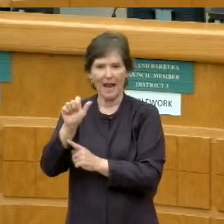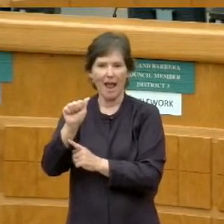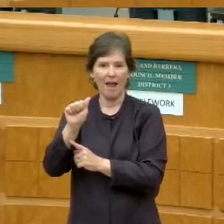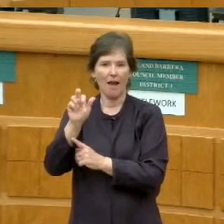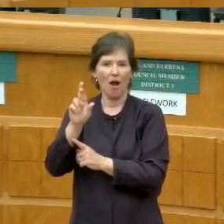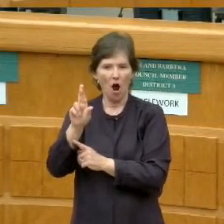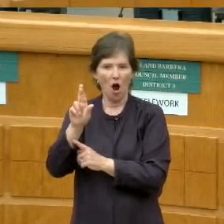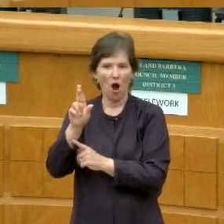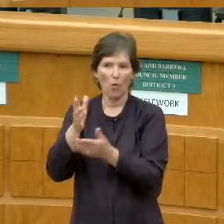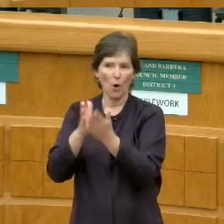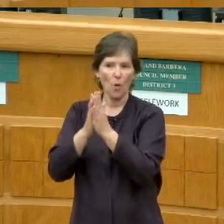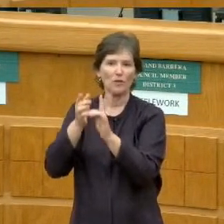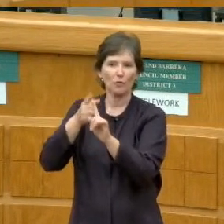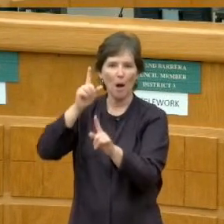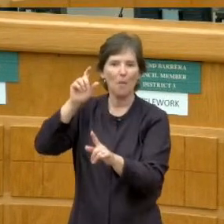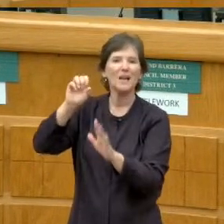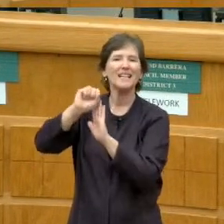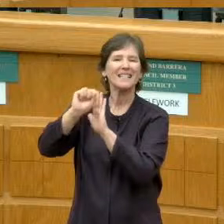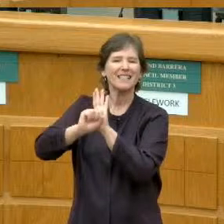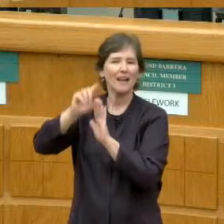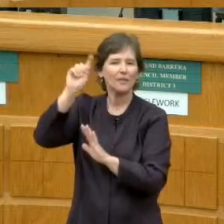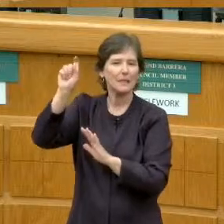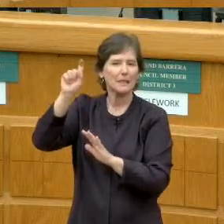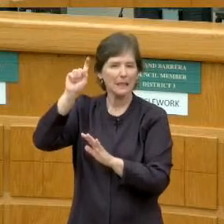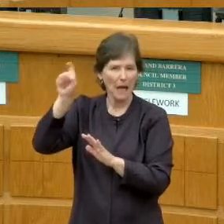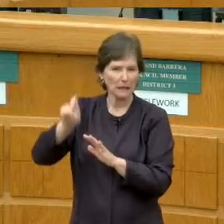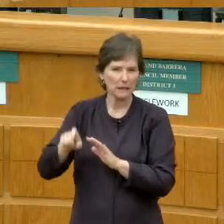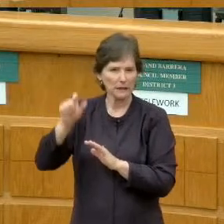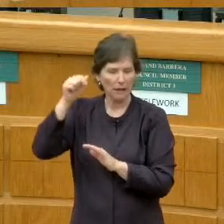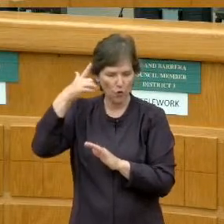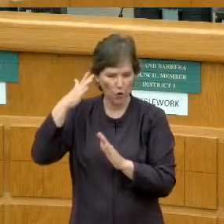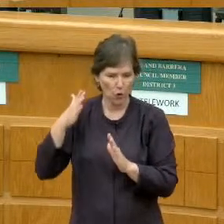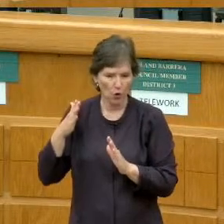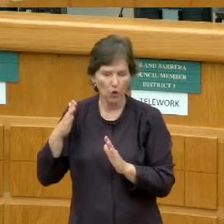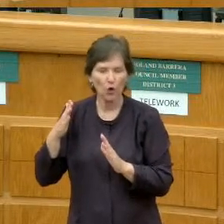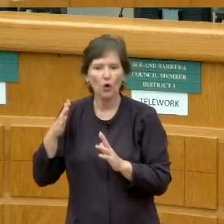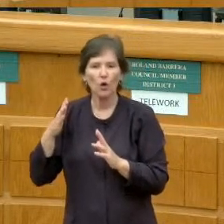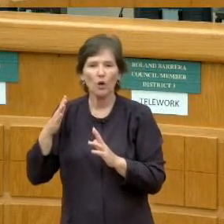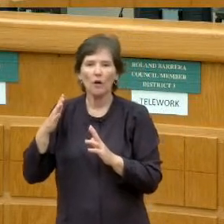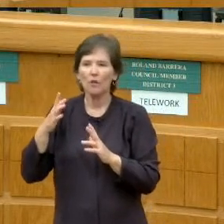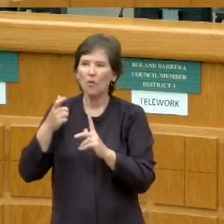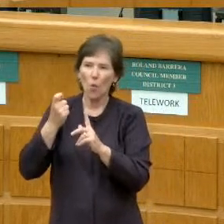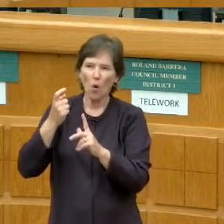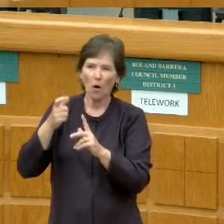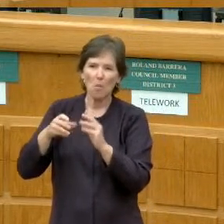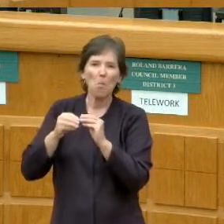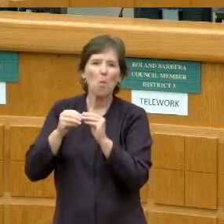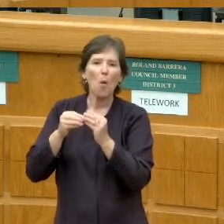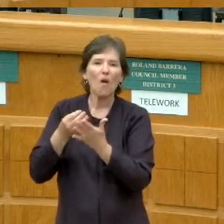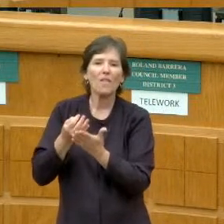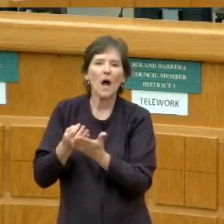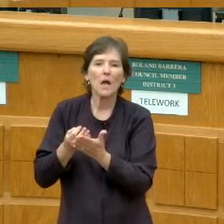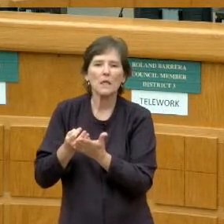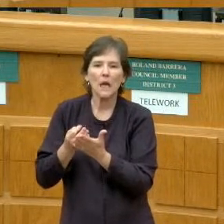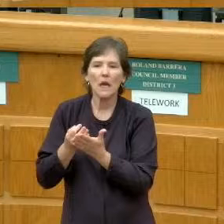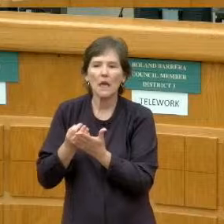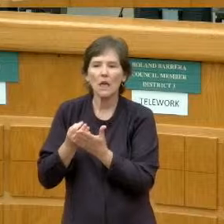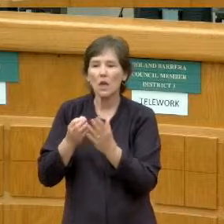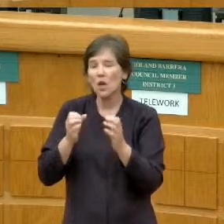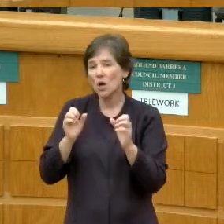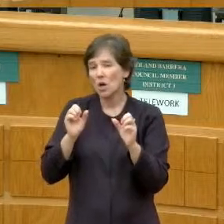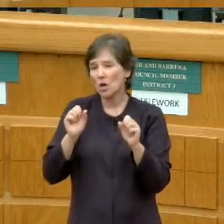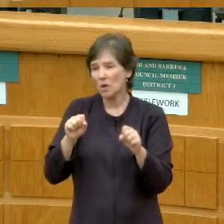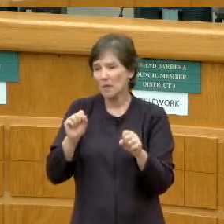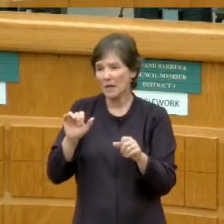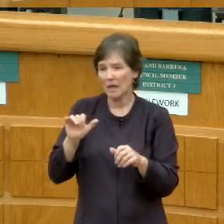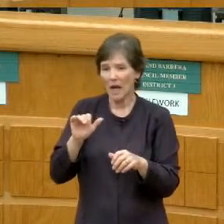that we send up requests to the state to say, please send us some additional staffing.